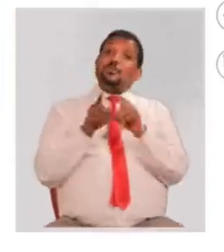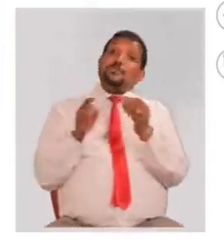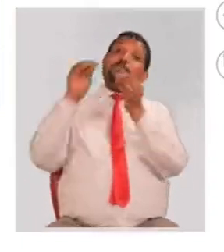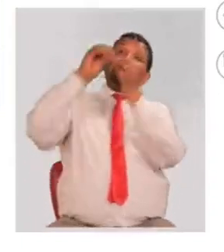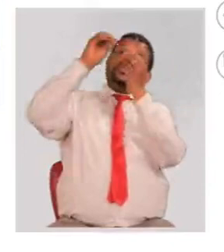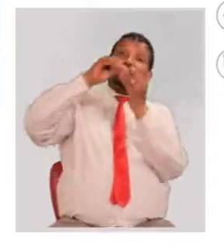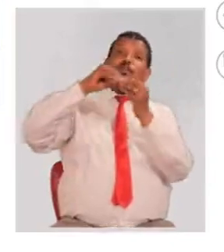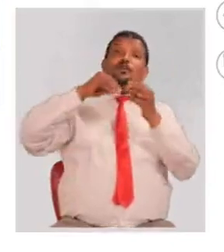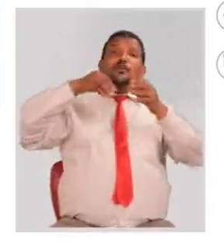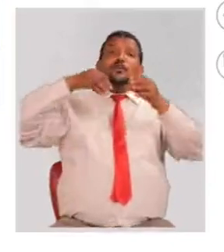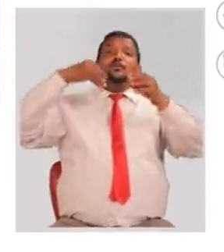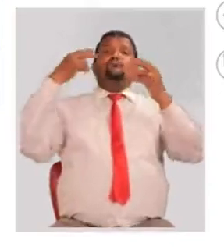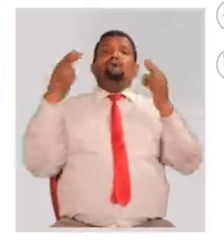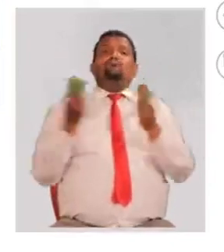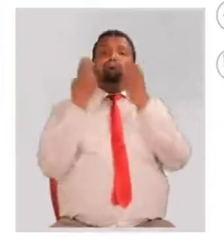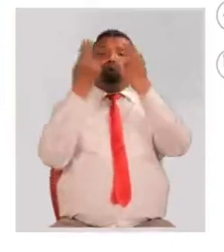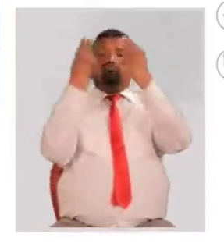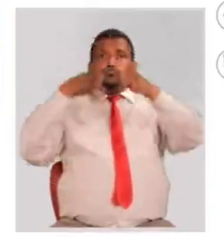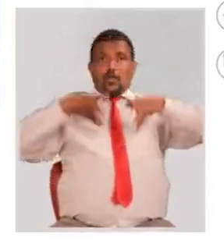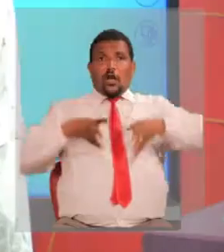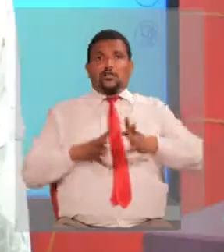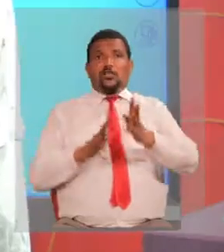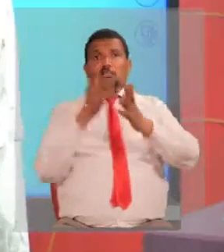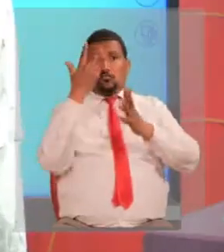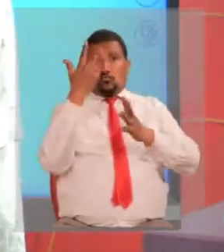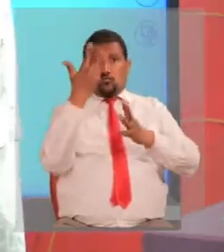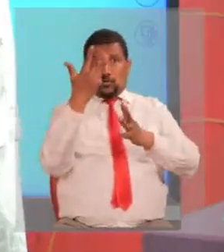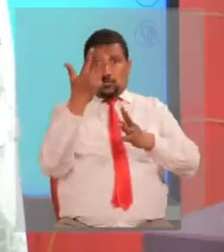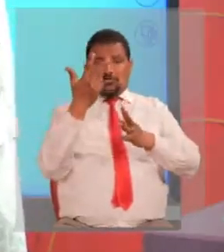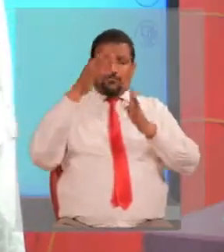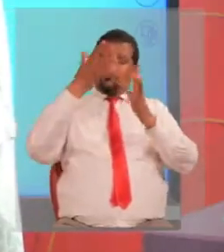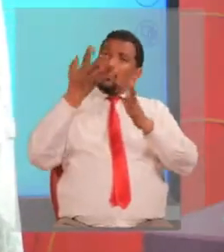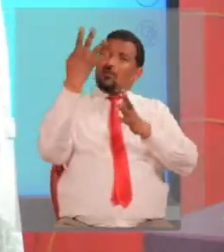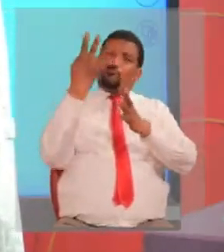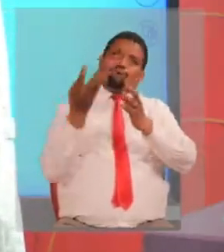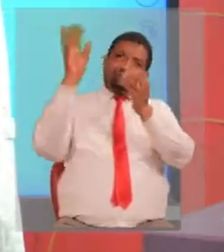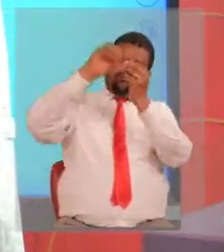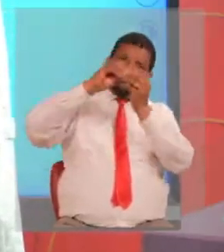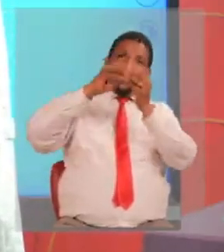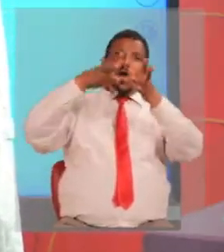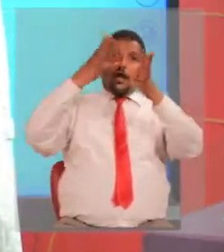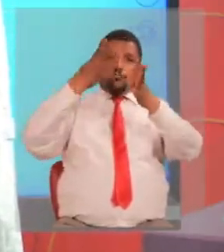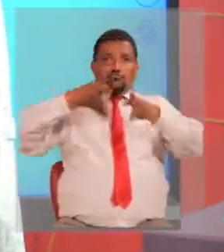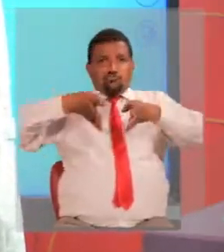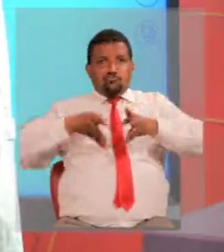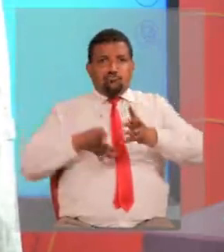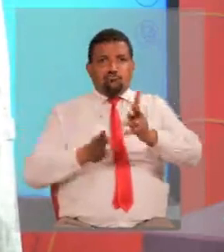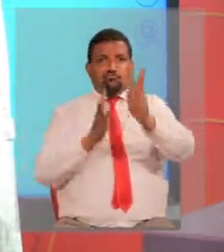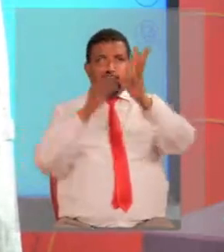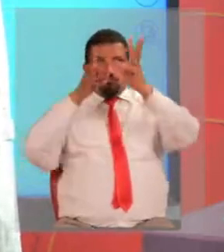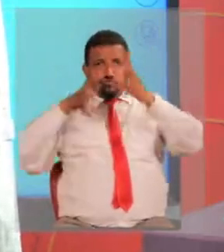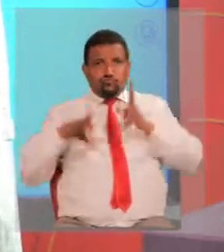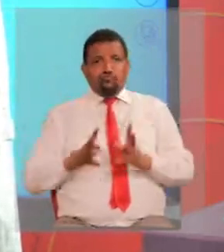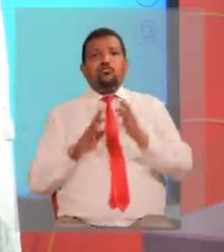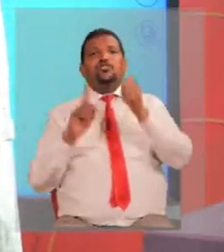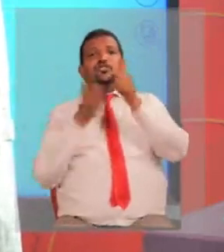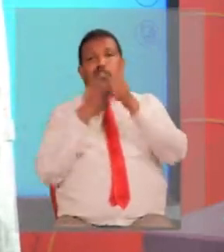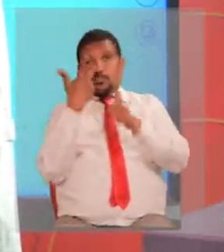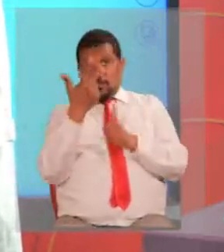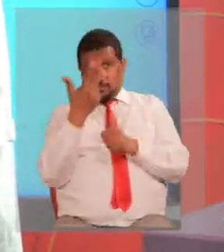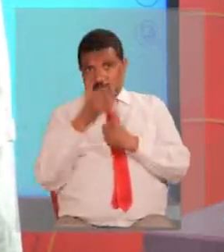increase implement of the variable input tractor from 3 to 4, that means tractor was initially